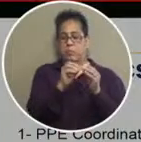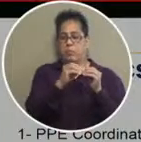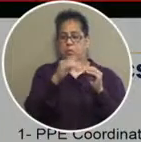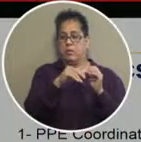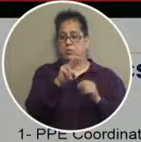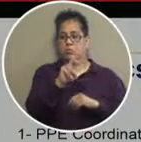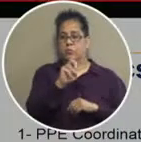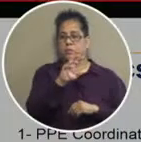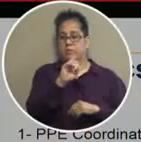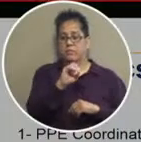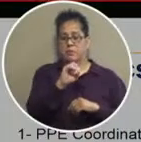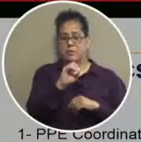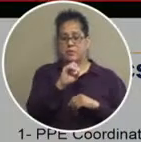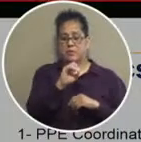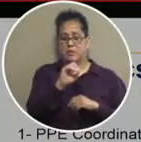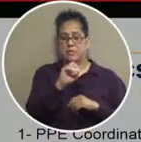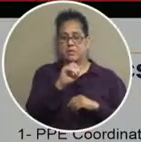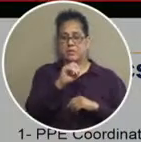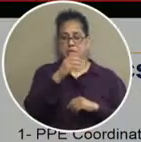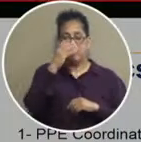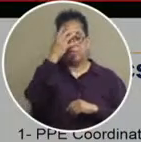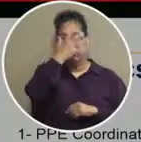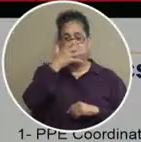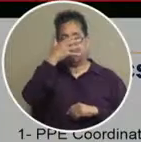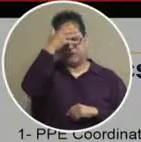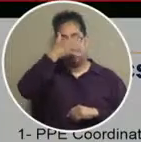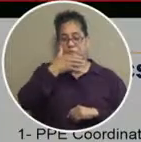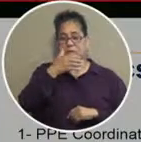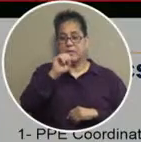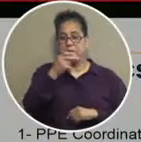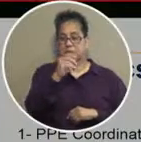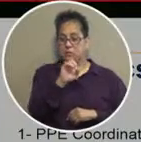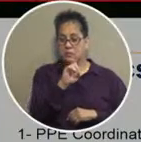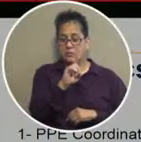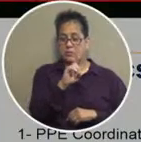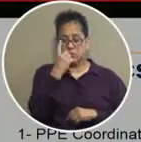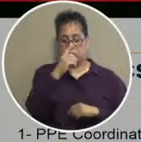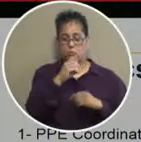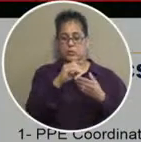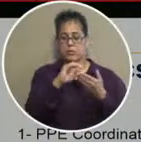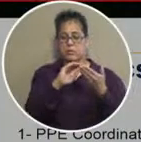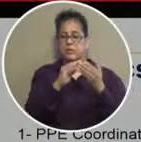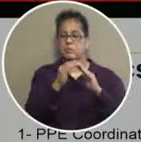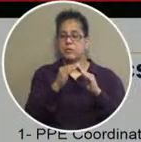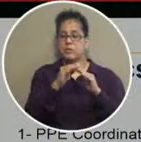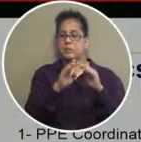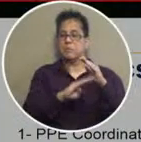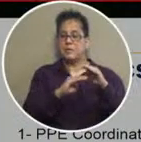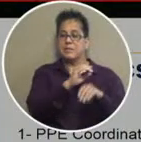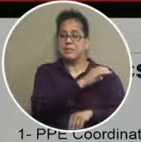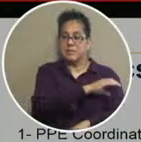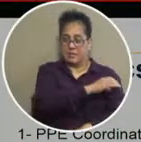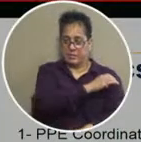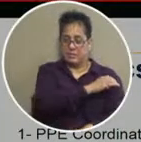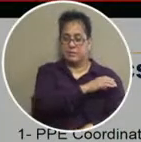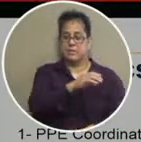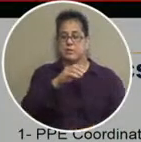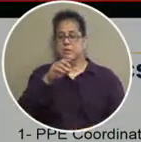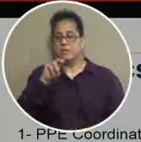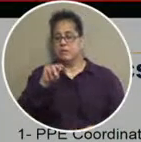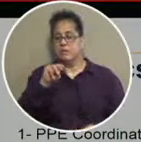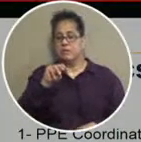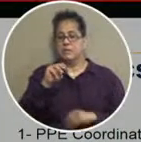250 face shields for distribution to El Paso physicians and community-based clinics. We expanded access to the Mayo